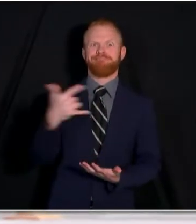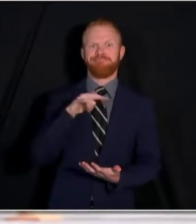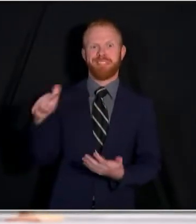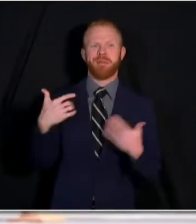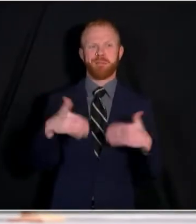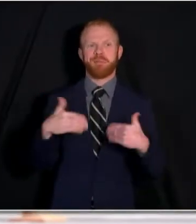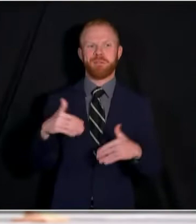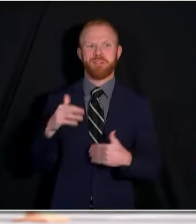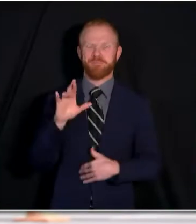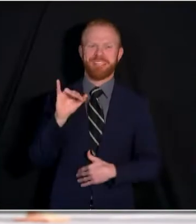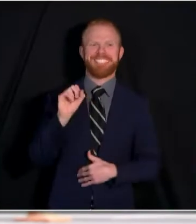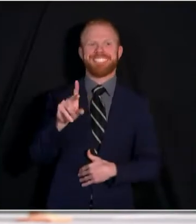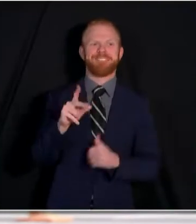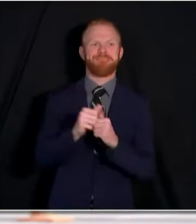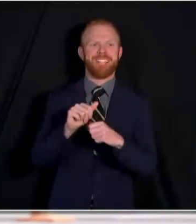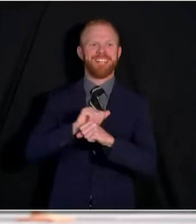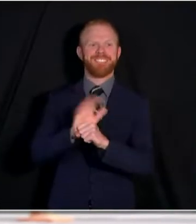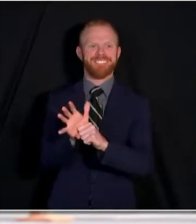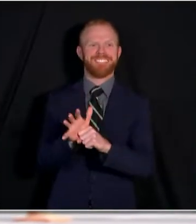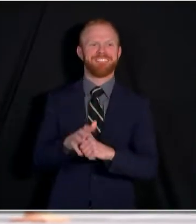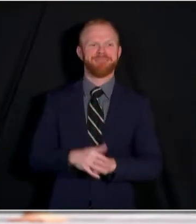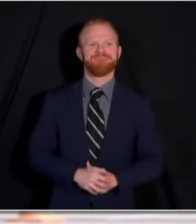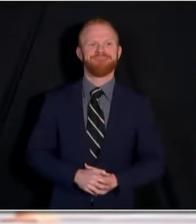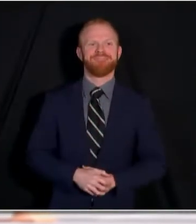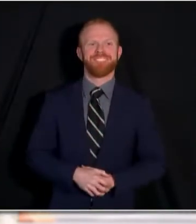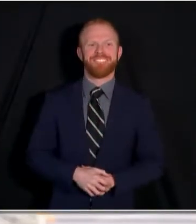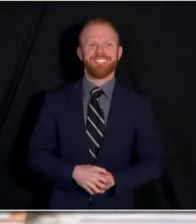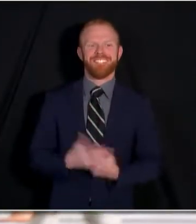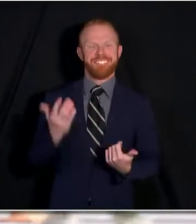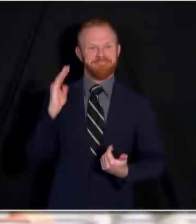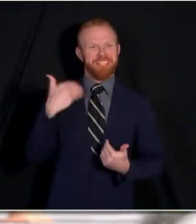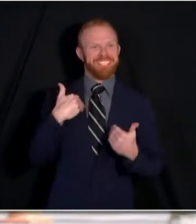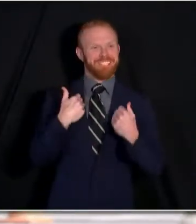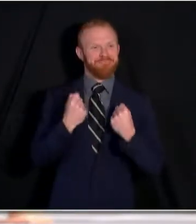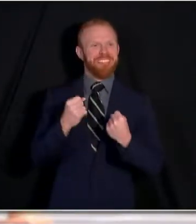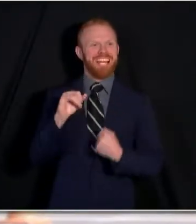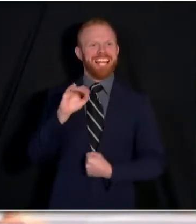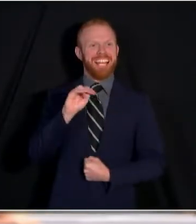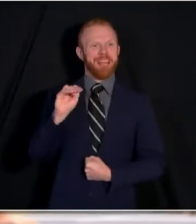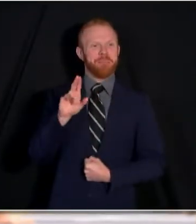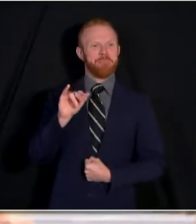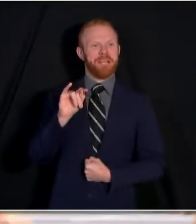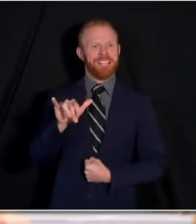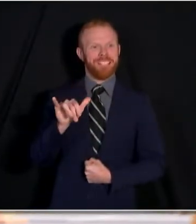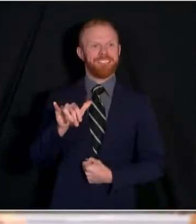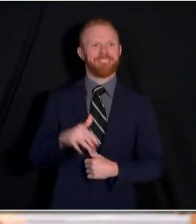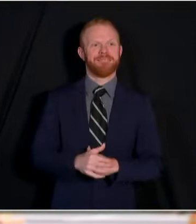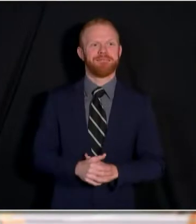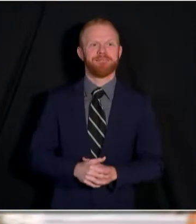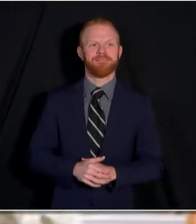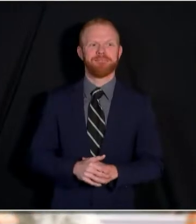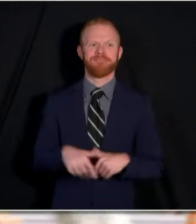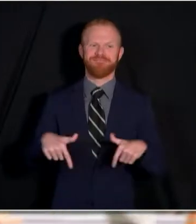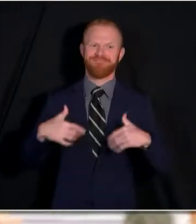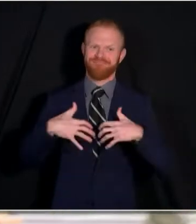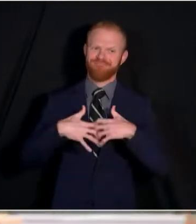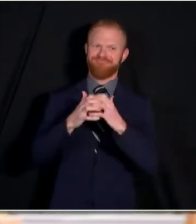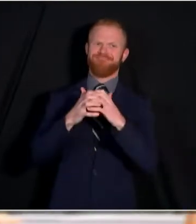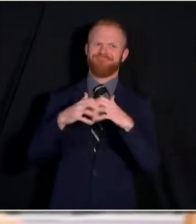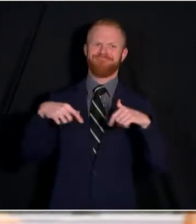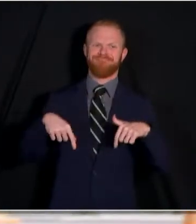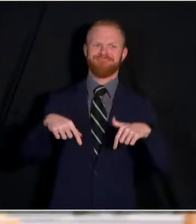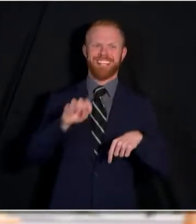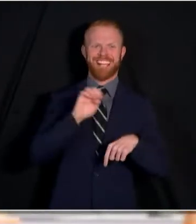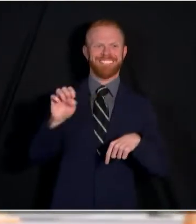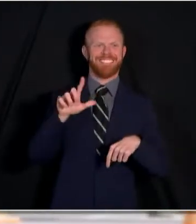day. But I want to say that this is a big deal to open up this site on the east side of Los Angeles, in a community